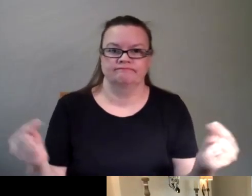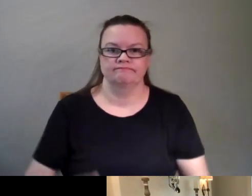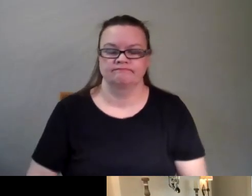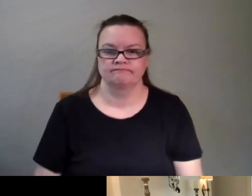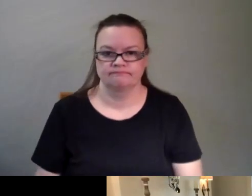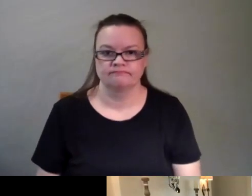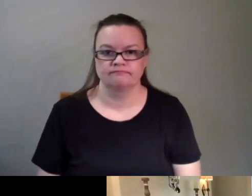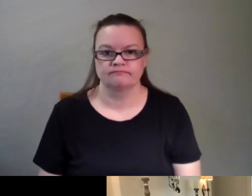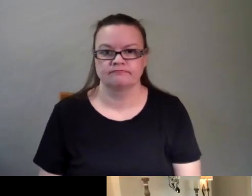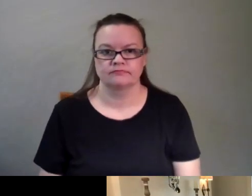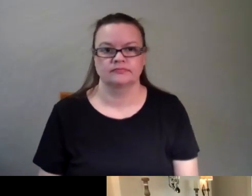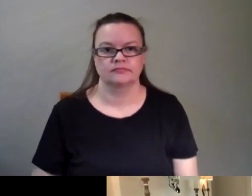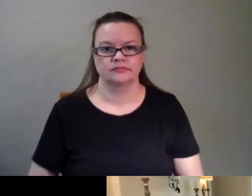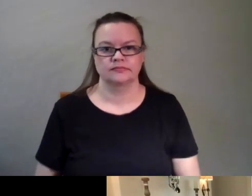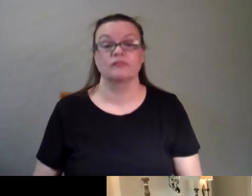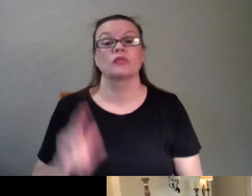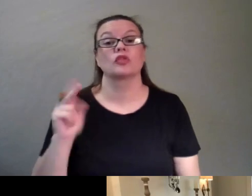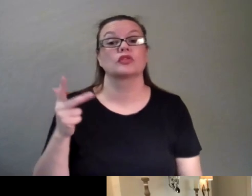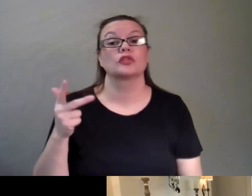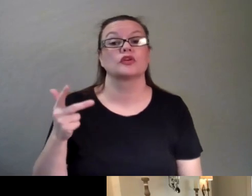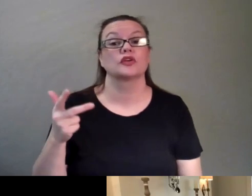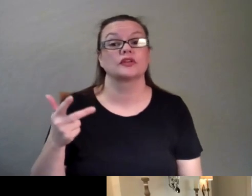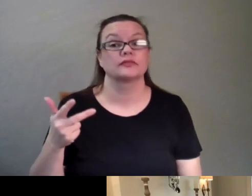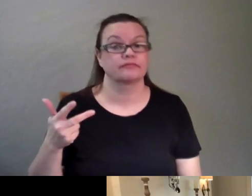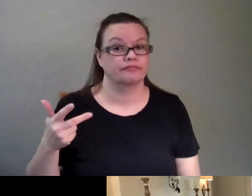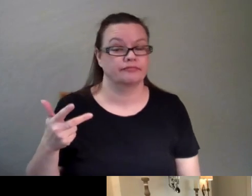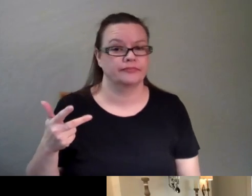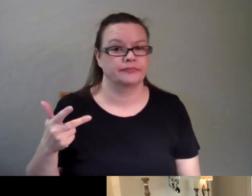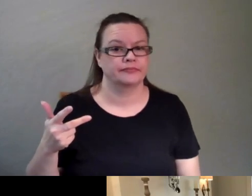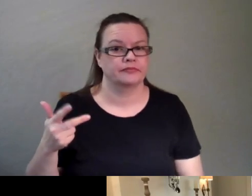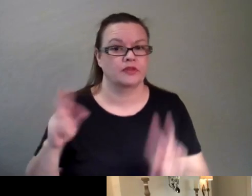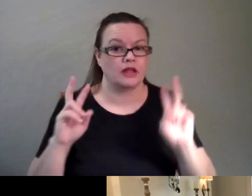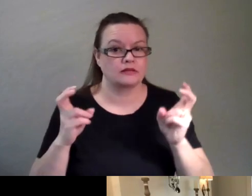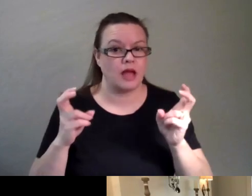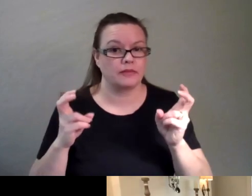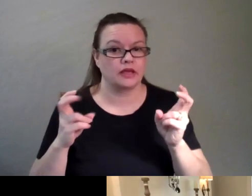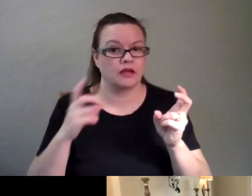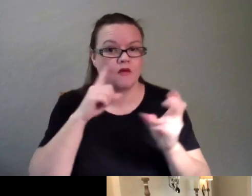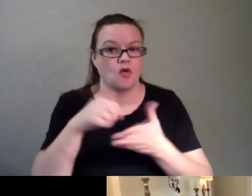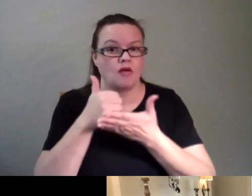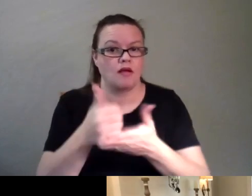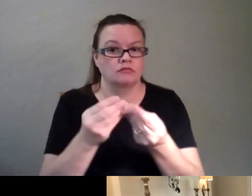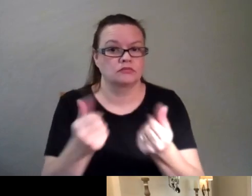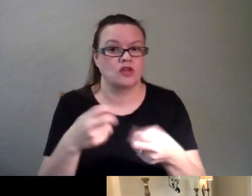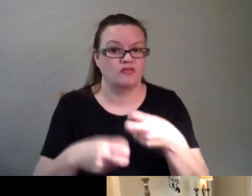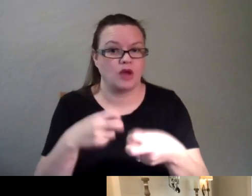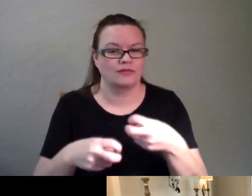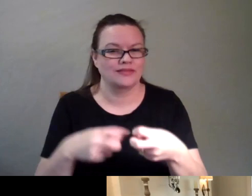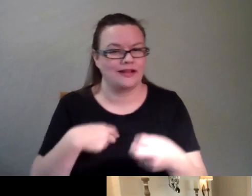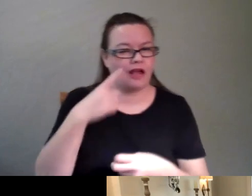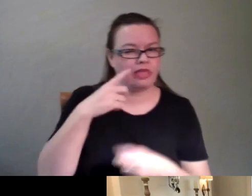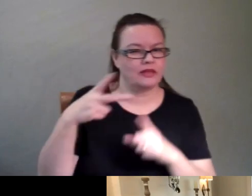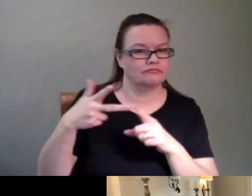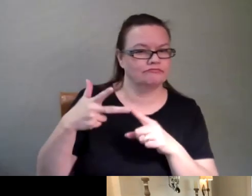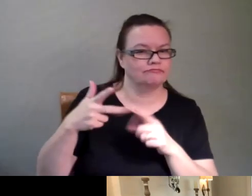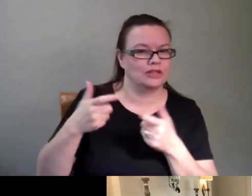well. The third thing that we spend a lot of time on, and I think it will be very, very interesting for the conversation in this forum, because